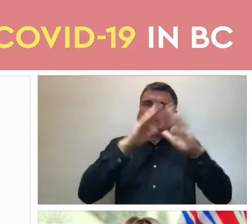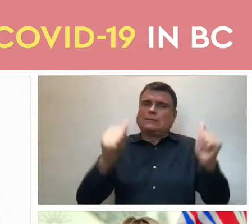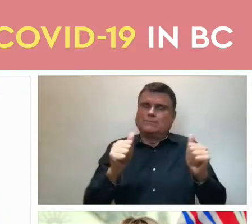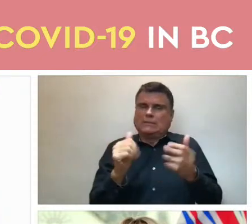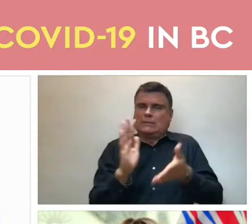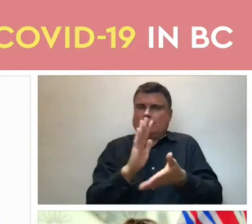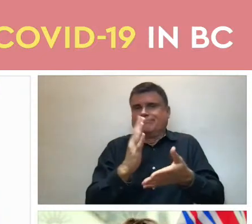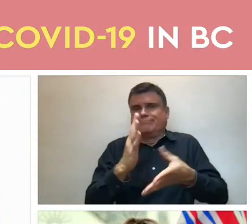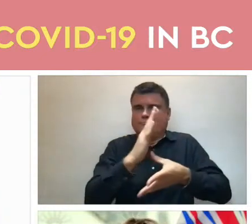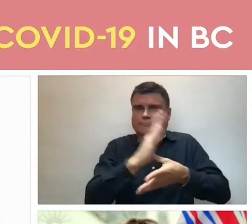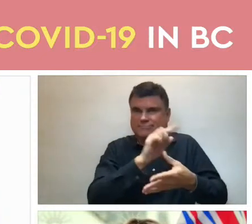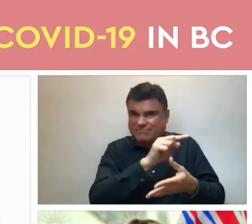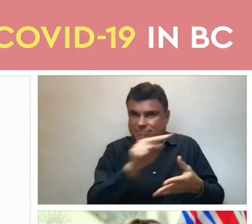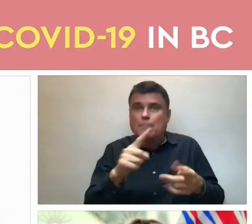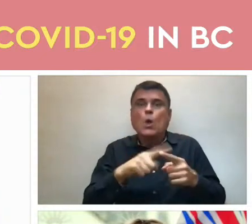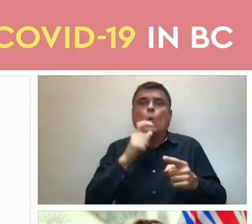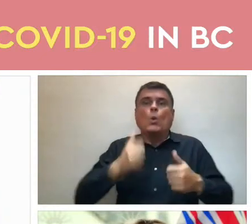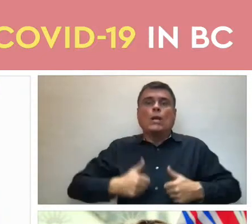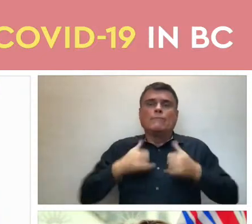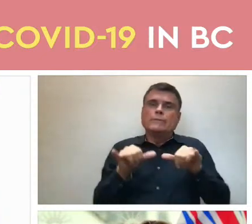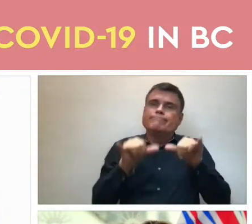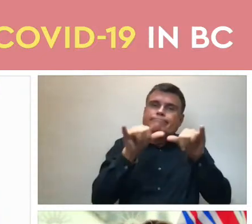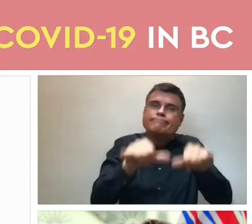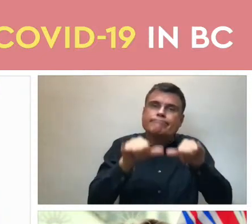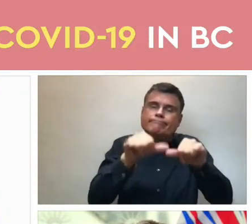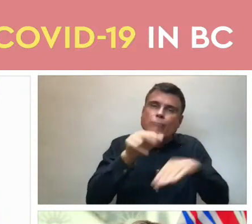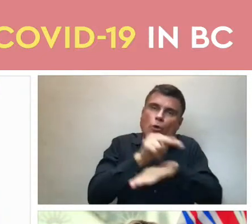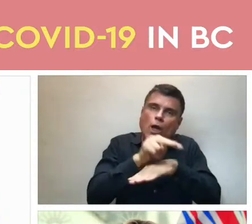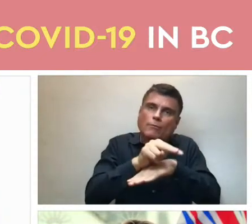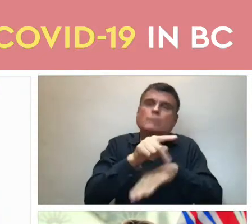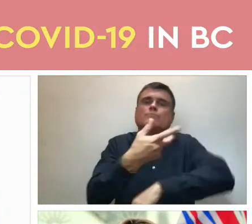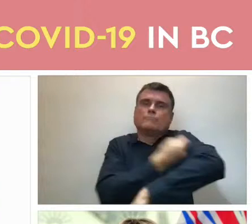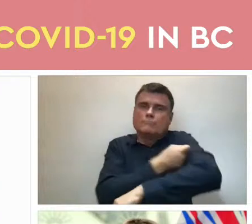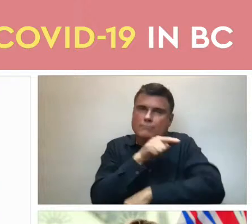well. And we've been providing booster doses to